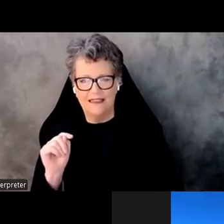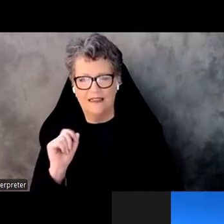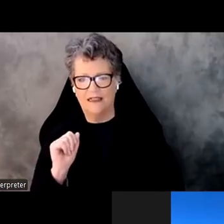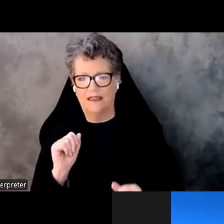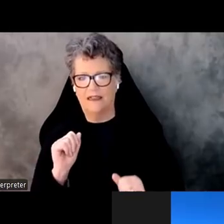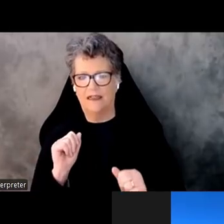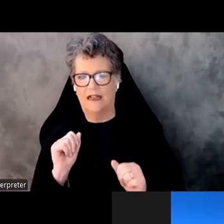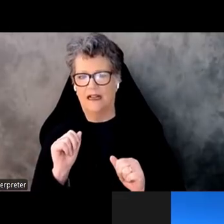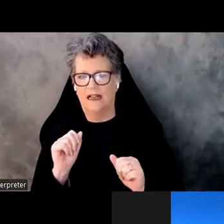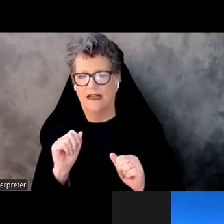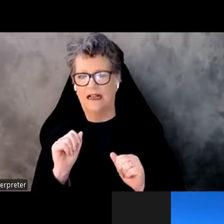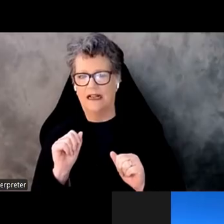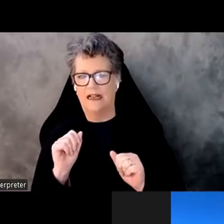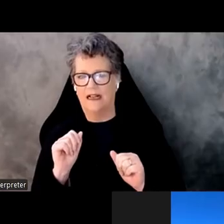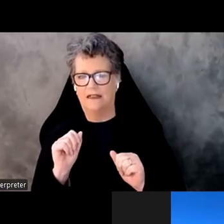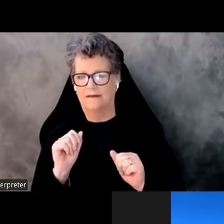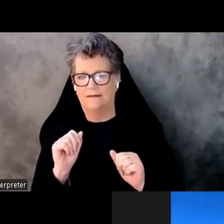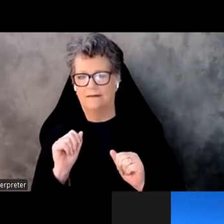Scott Kunka.